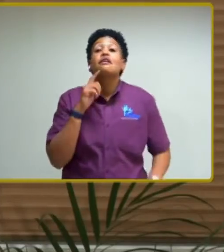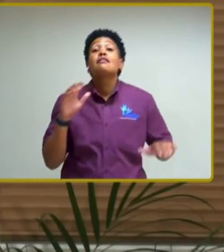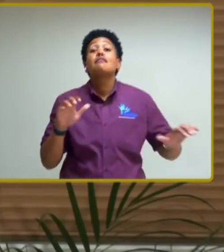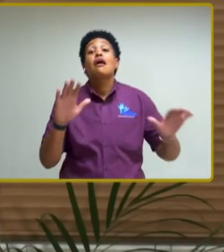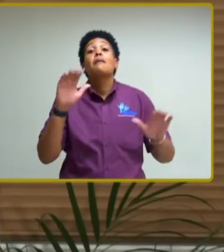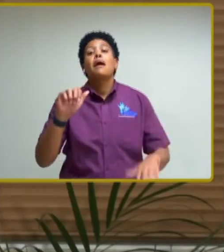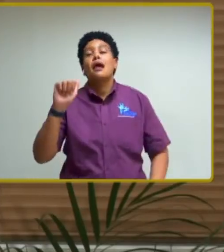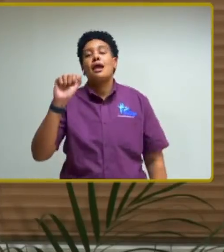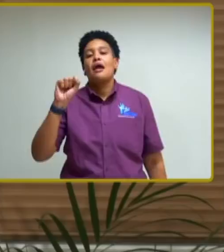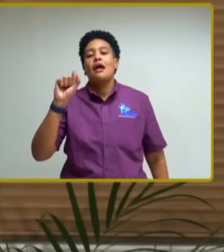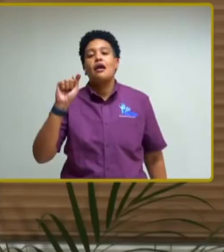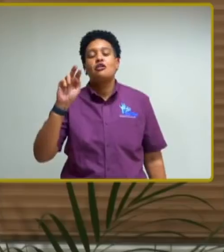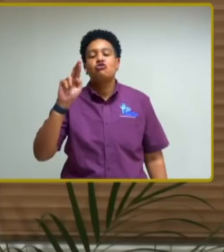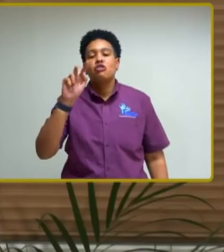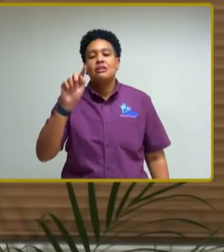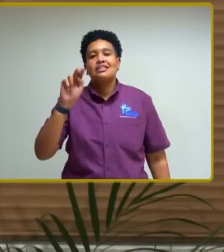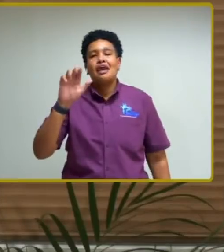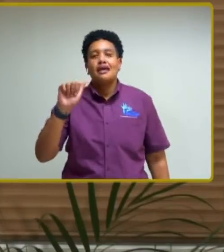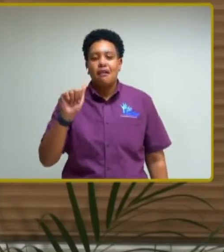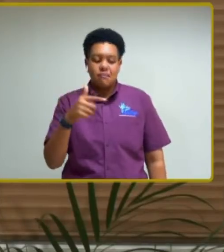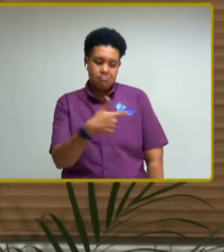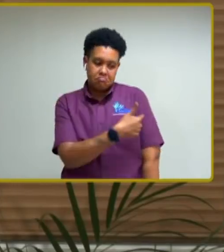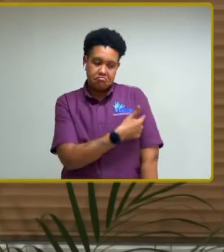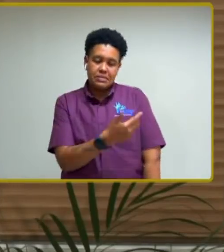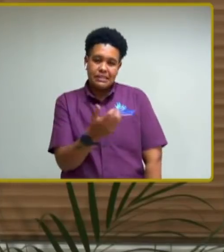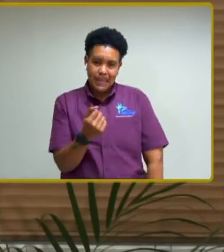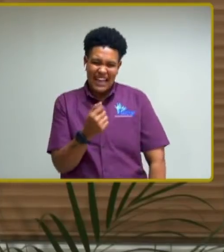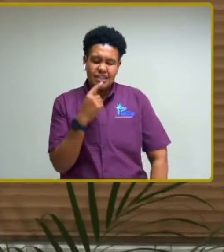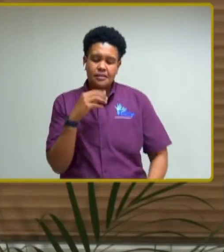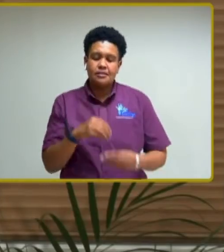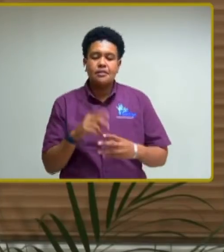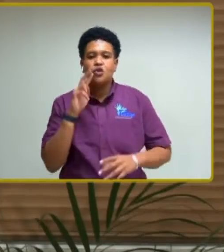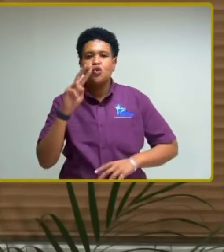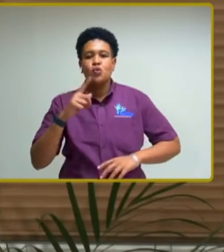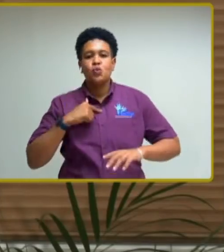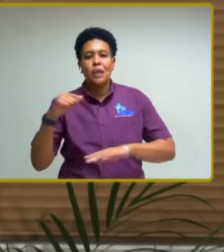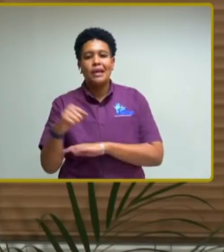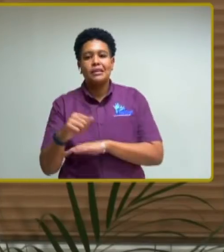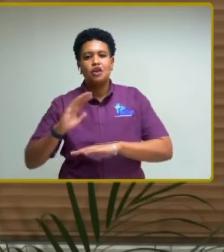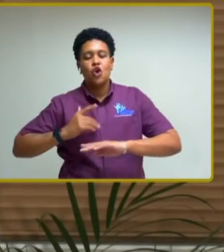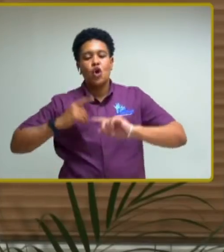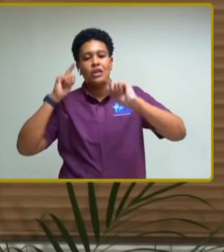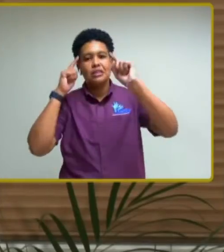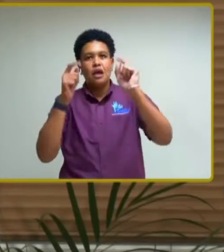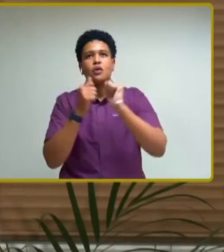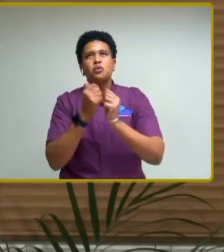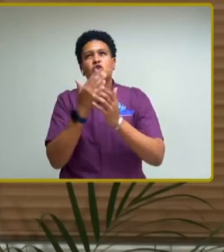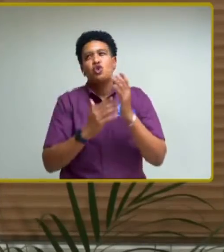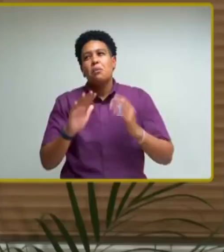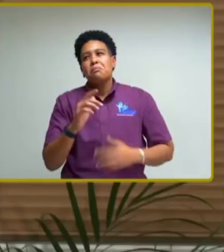by AstraZeneca. In week 2, we exceeded our target with some